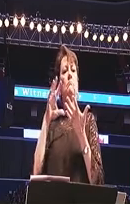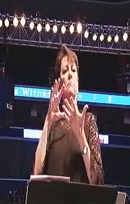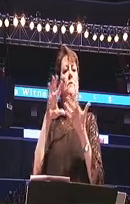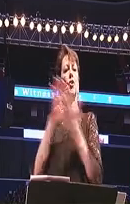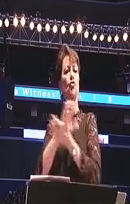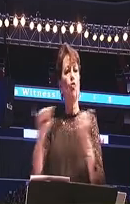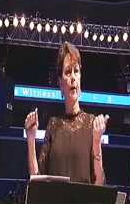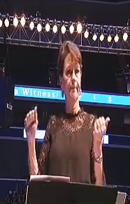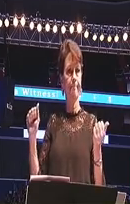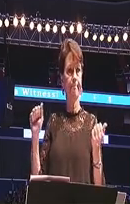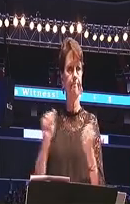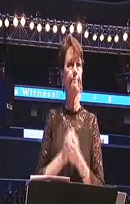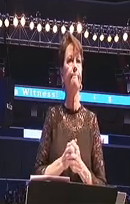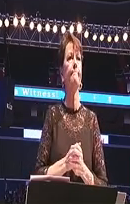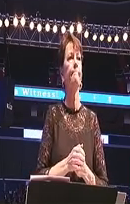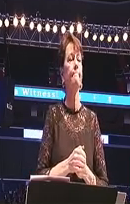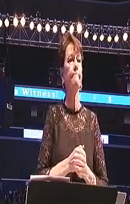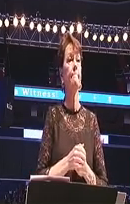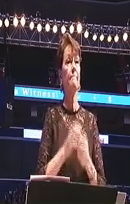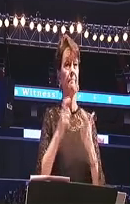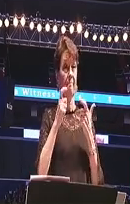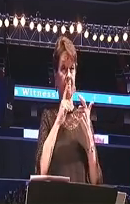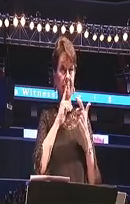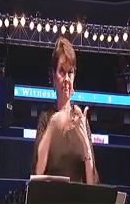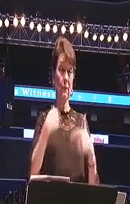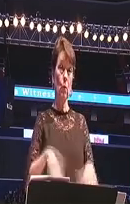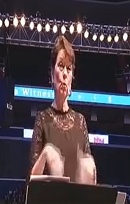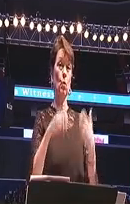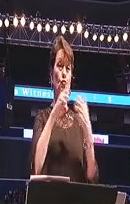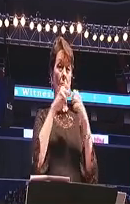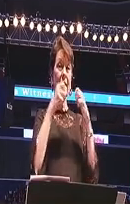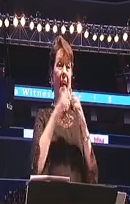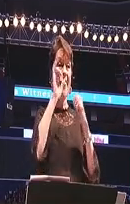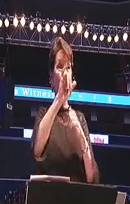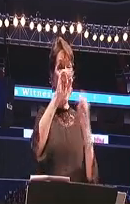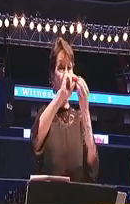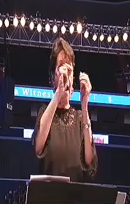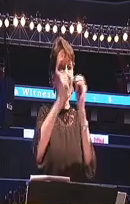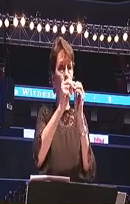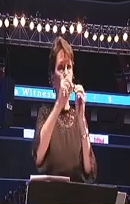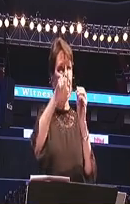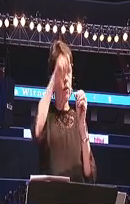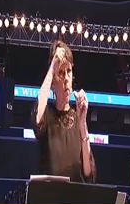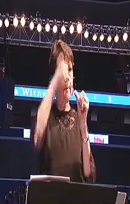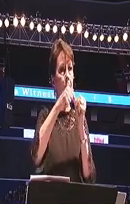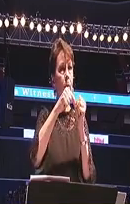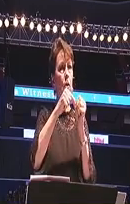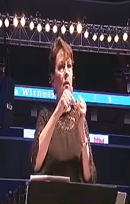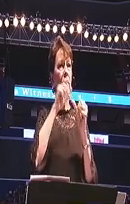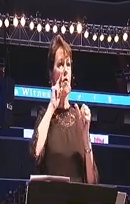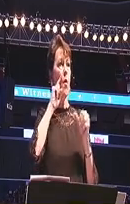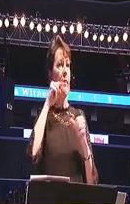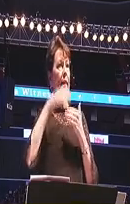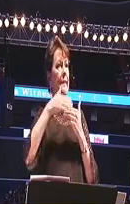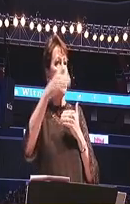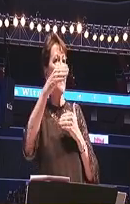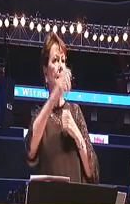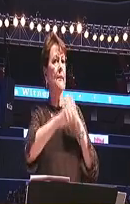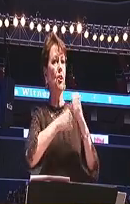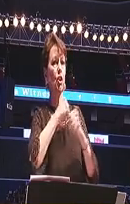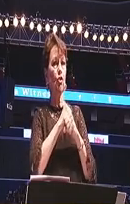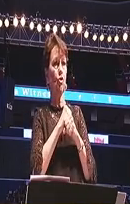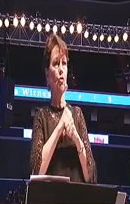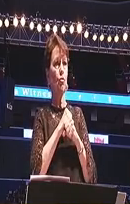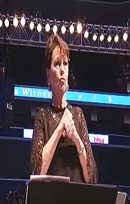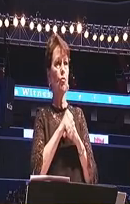This is a real crisis. And this is a number that we have to hold close to our hearts in 2019.